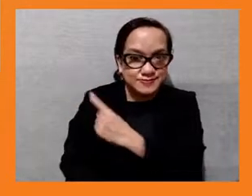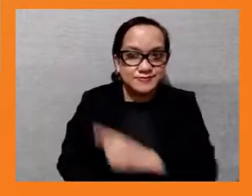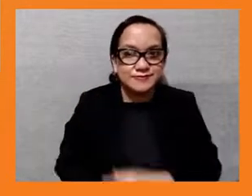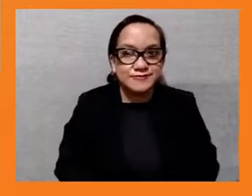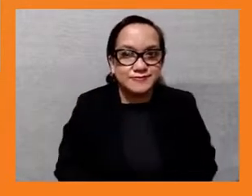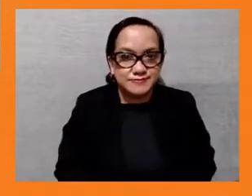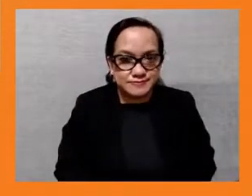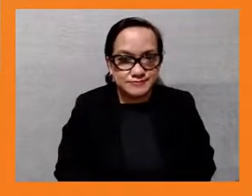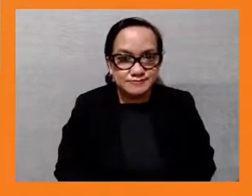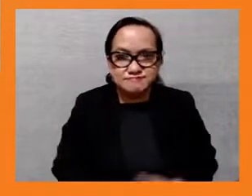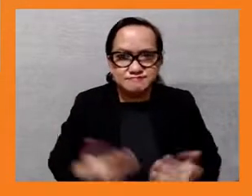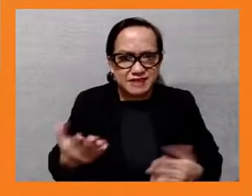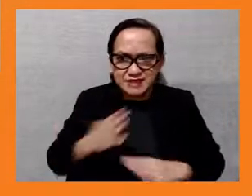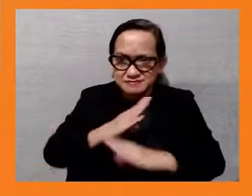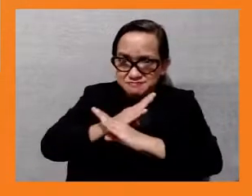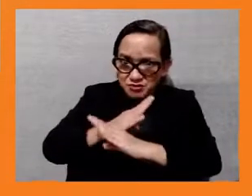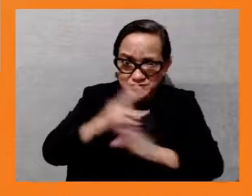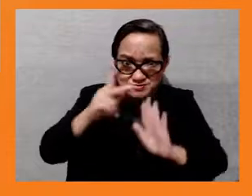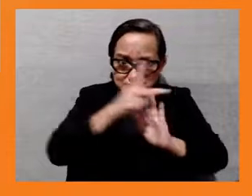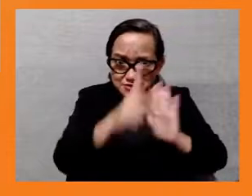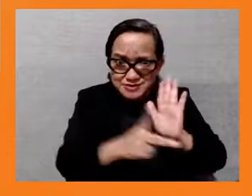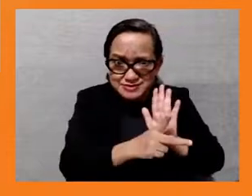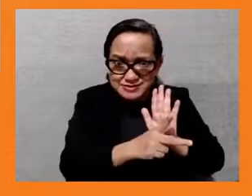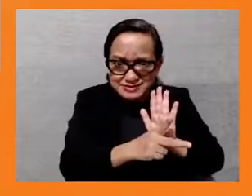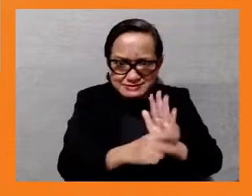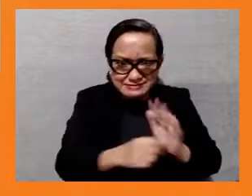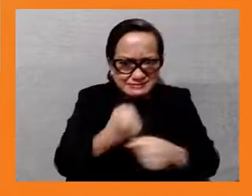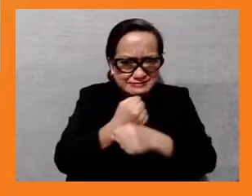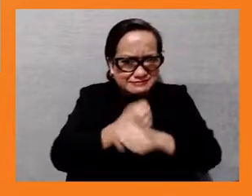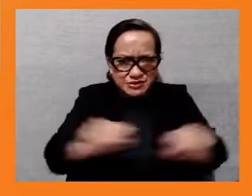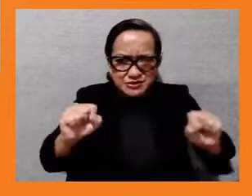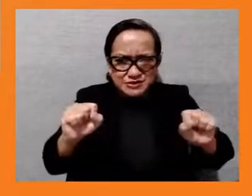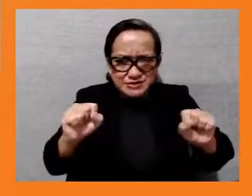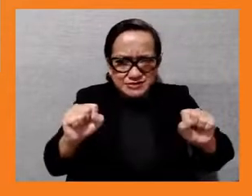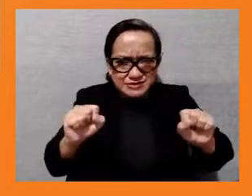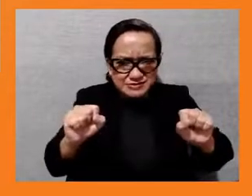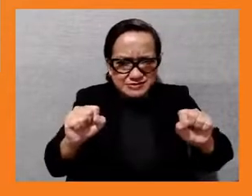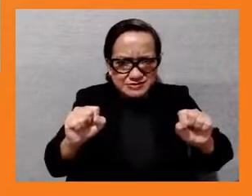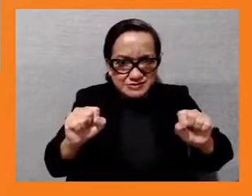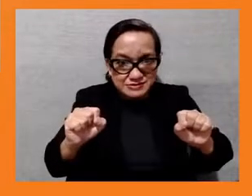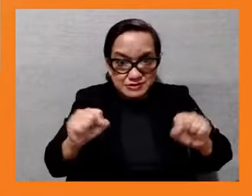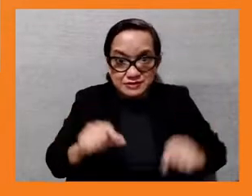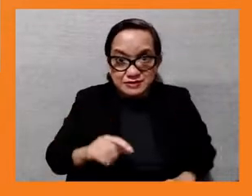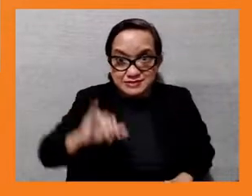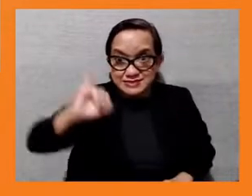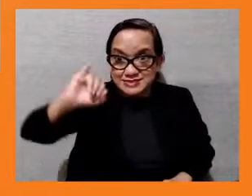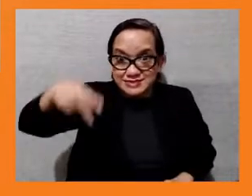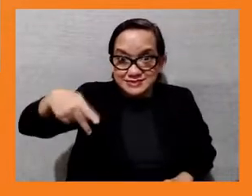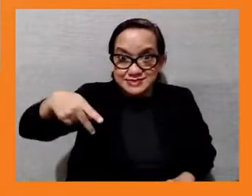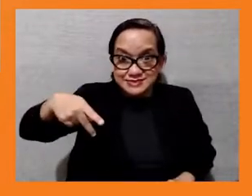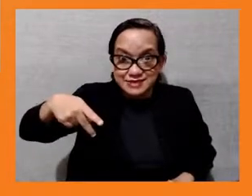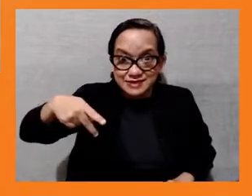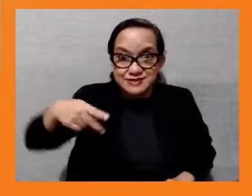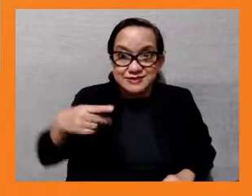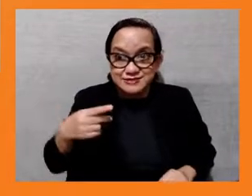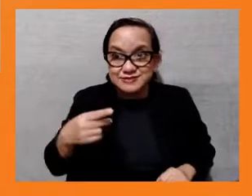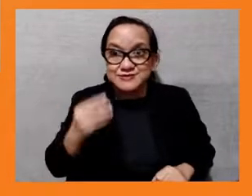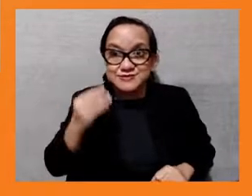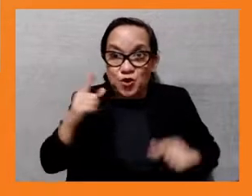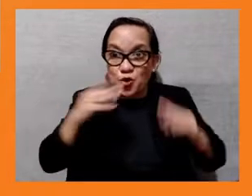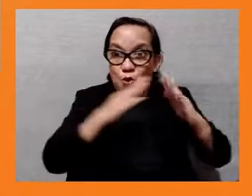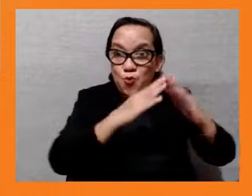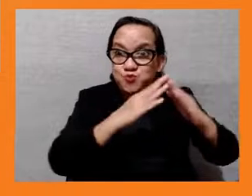to information policy and the accountability mechanism, including the operations manual. If the bank intends to